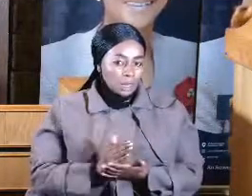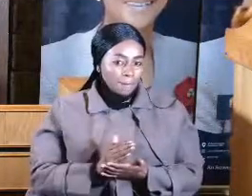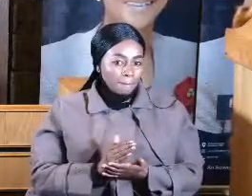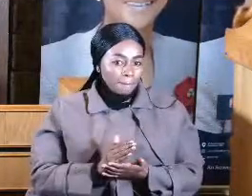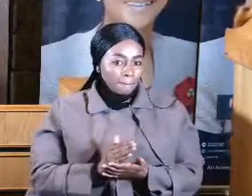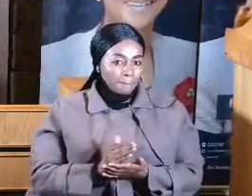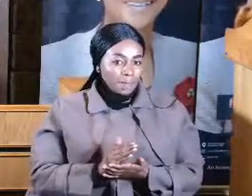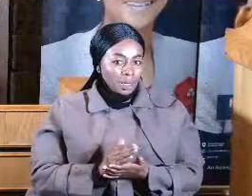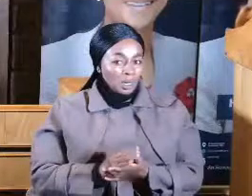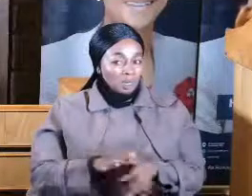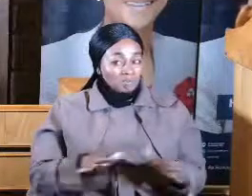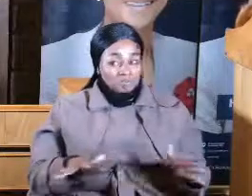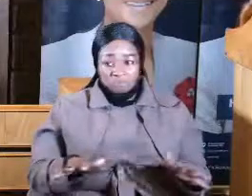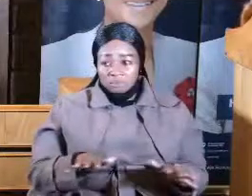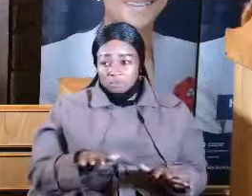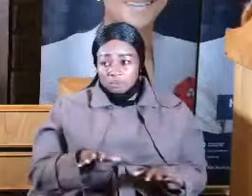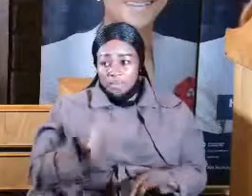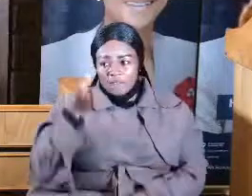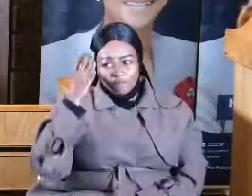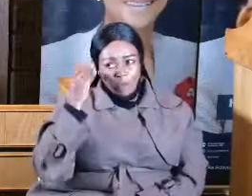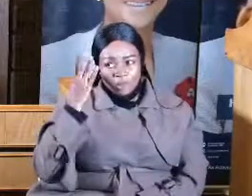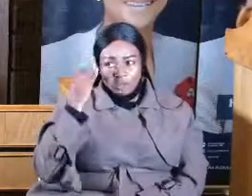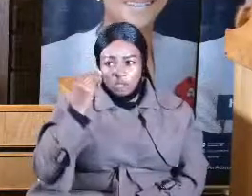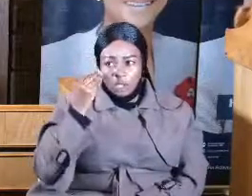very ignorant when it comes to